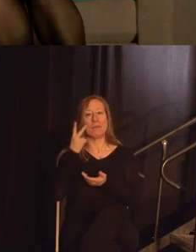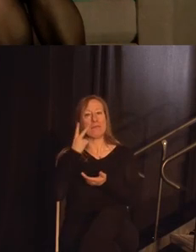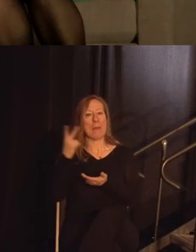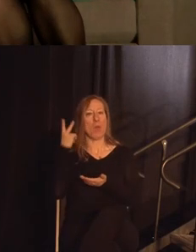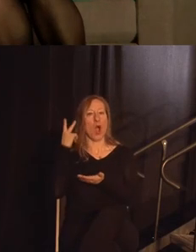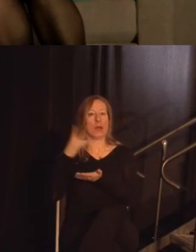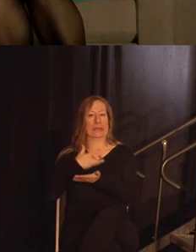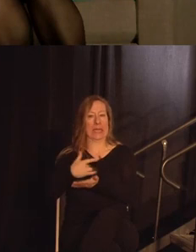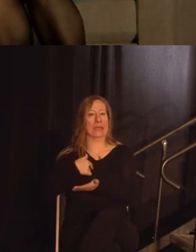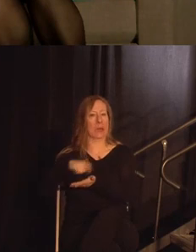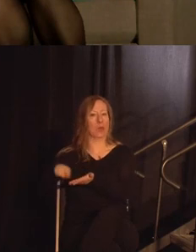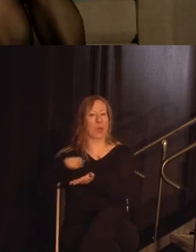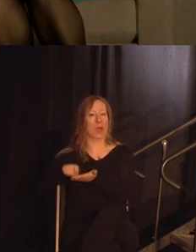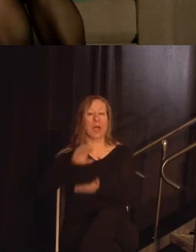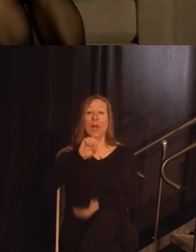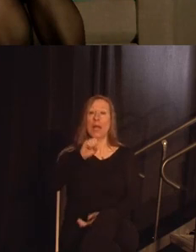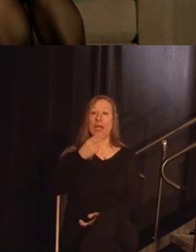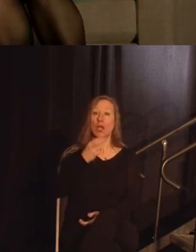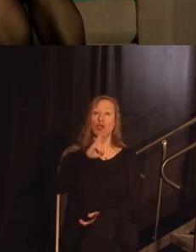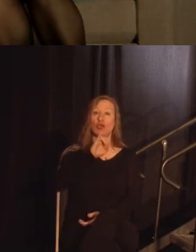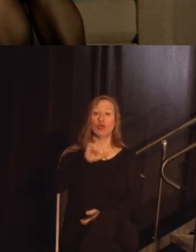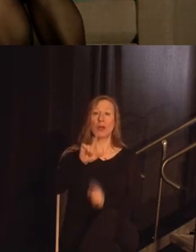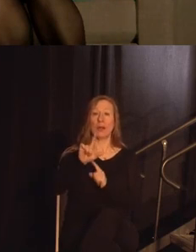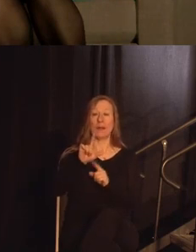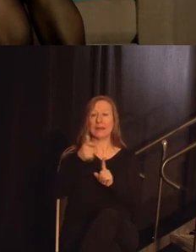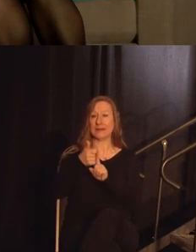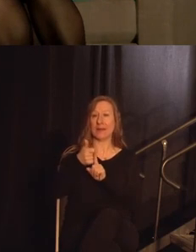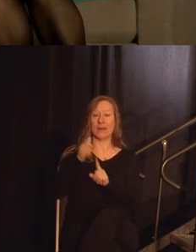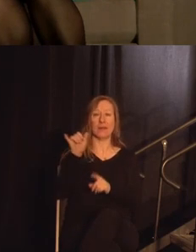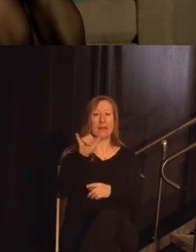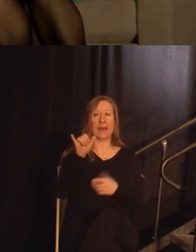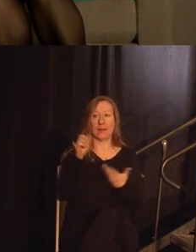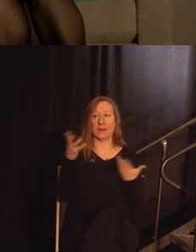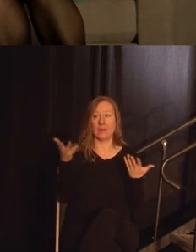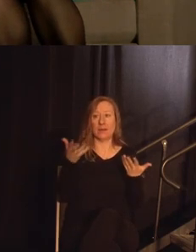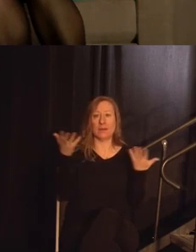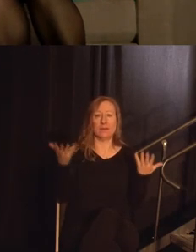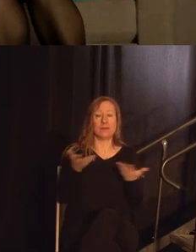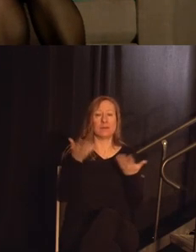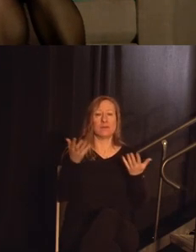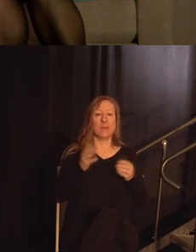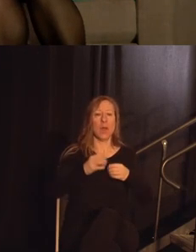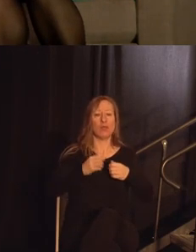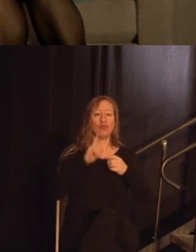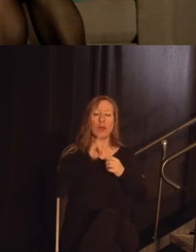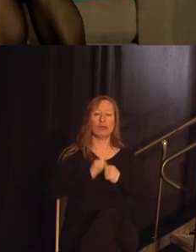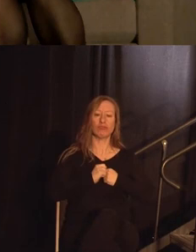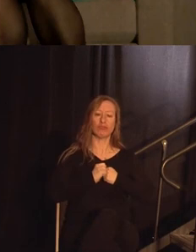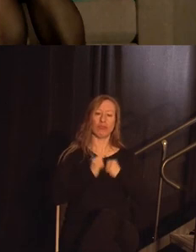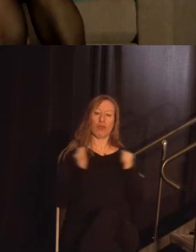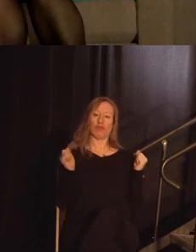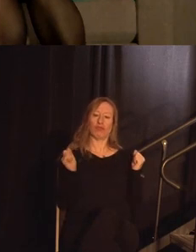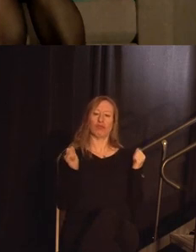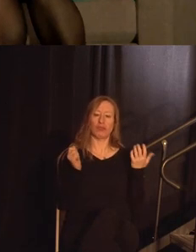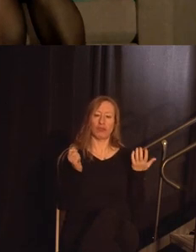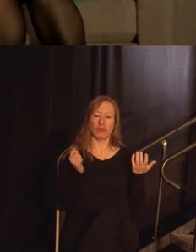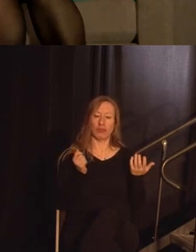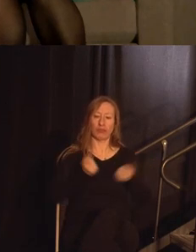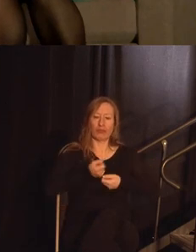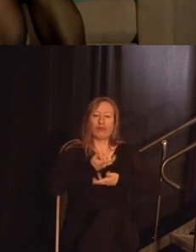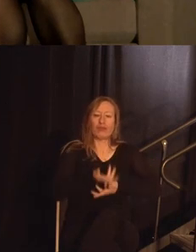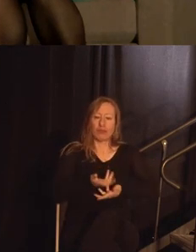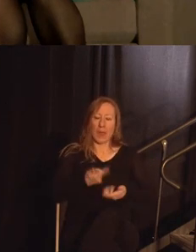is like Shrill is just like screamingly vulnerable. And that's the through line. Like